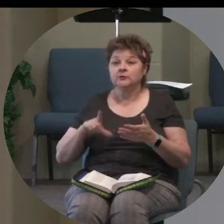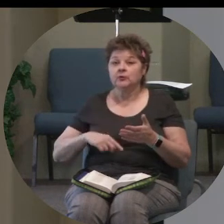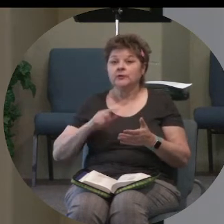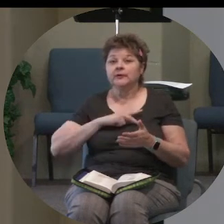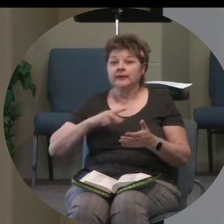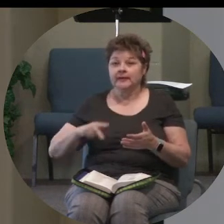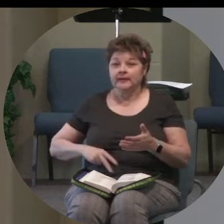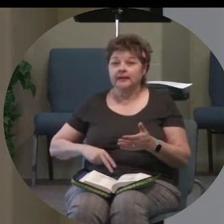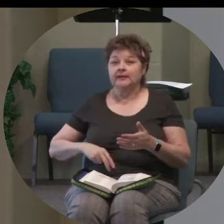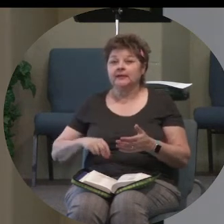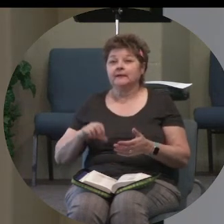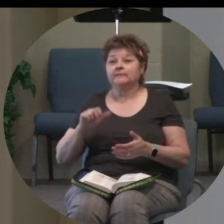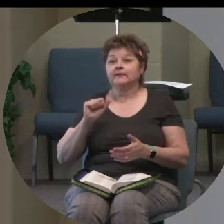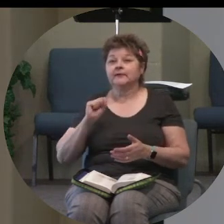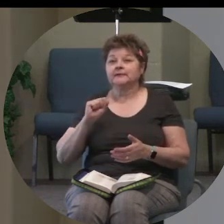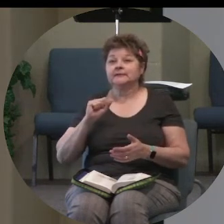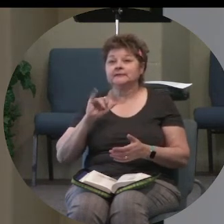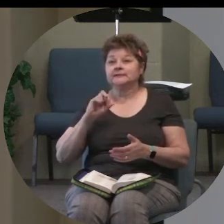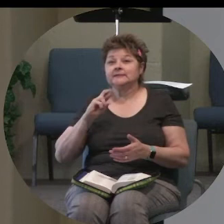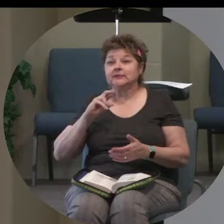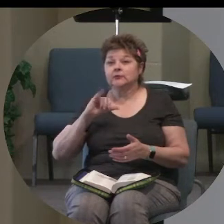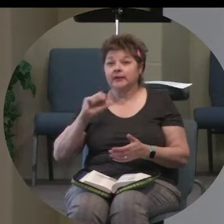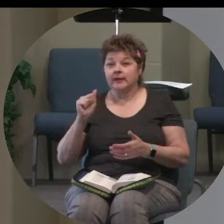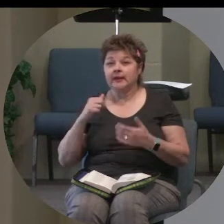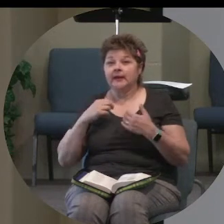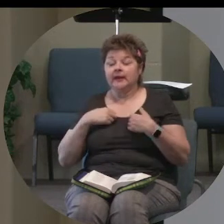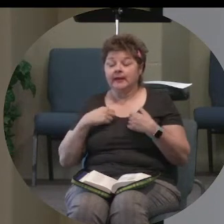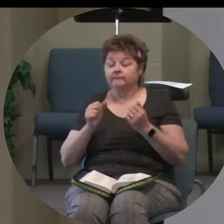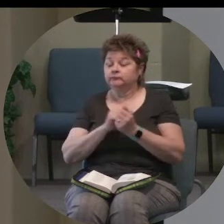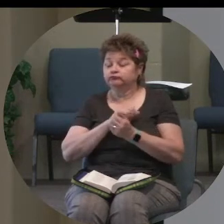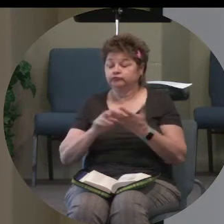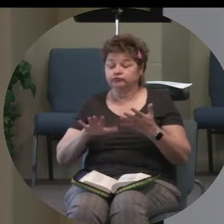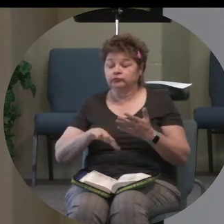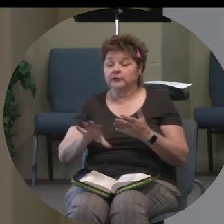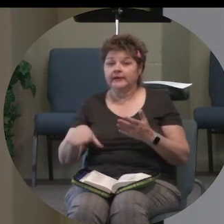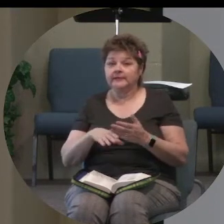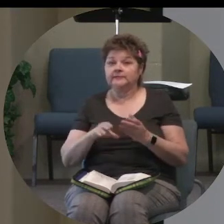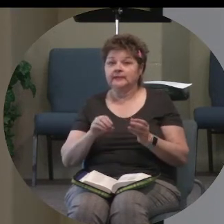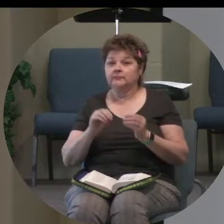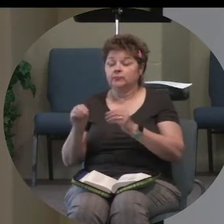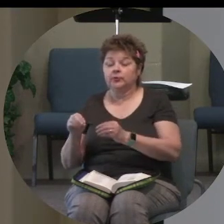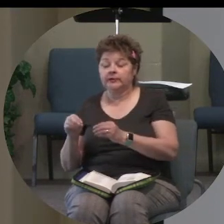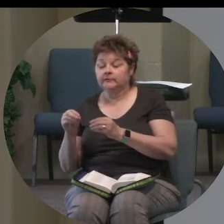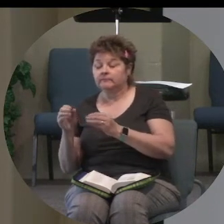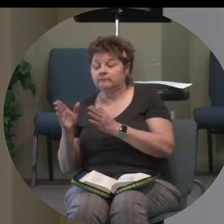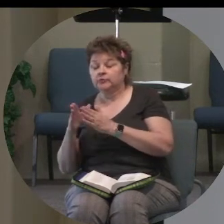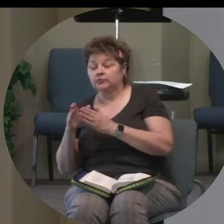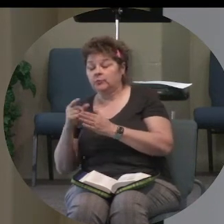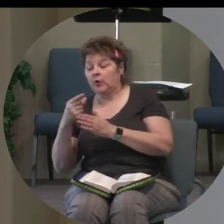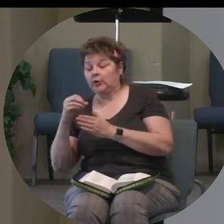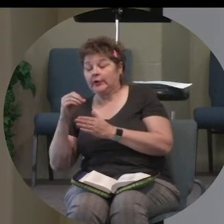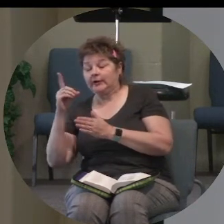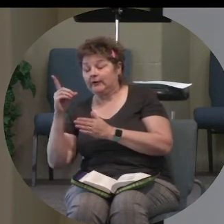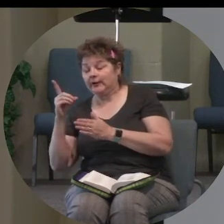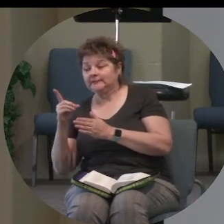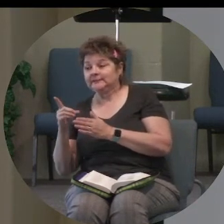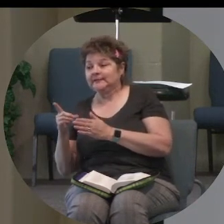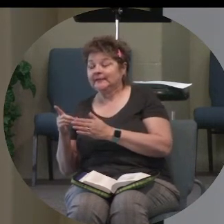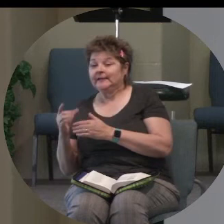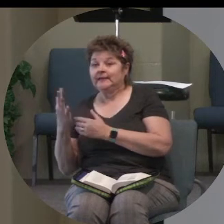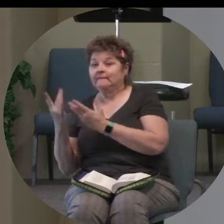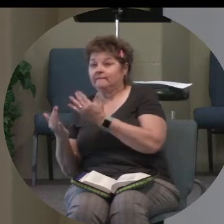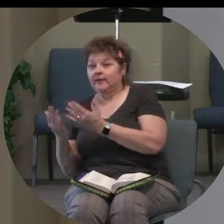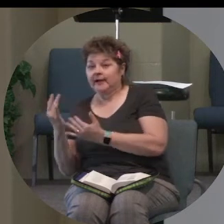Assyria has laid waste to nations and their lands and have cast their gods into the fire, for they were not gods, but the work of men's hand, wood and stone.